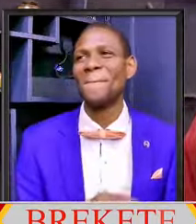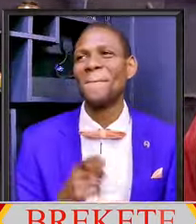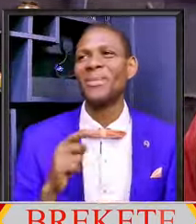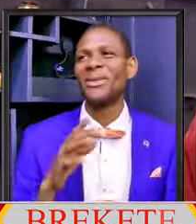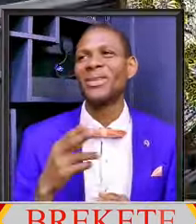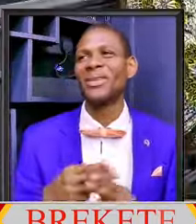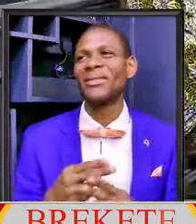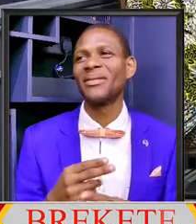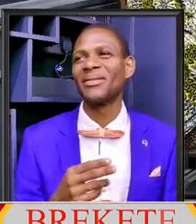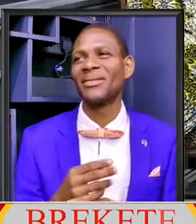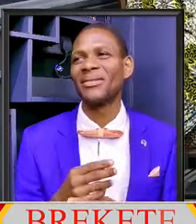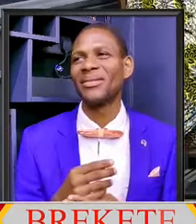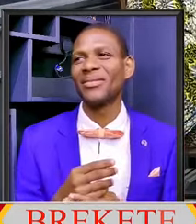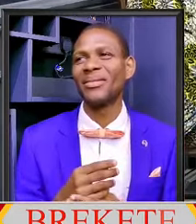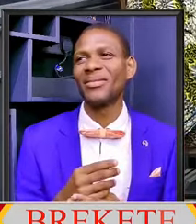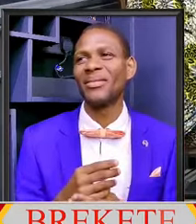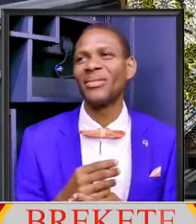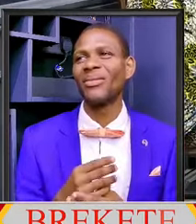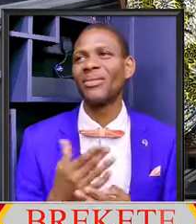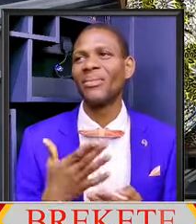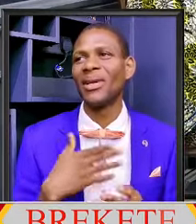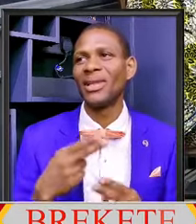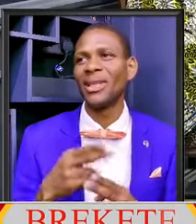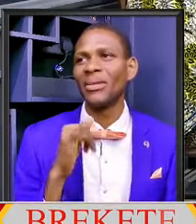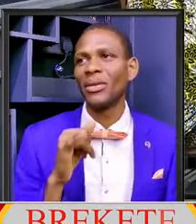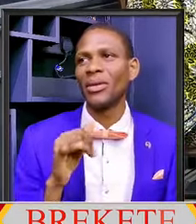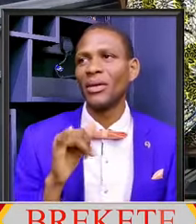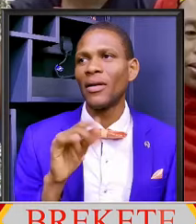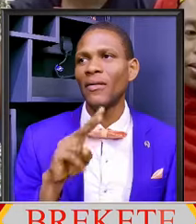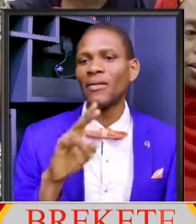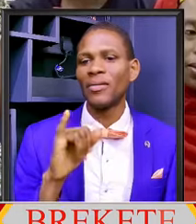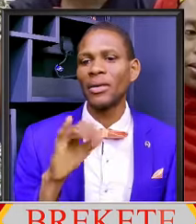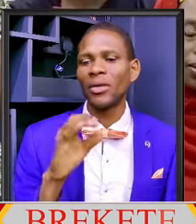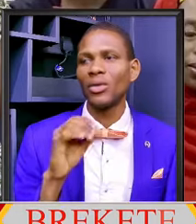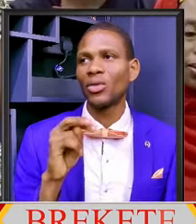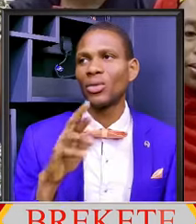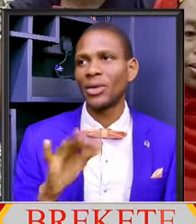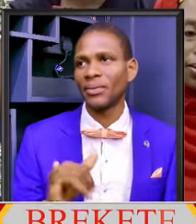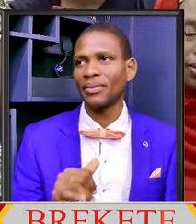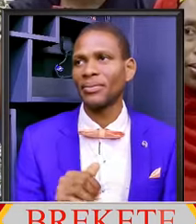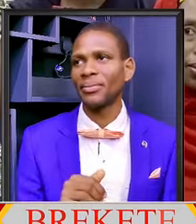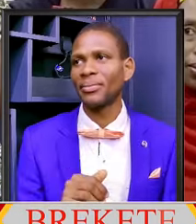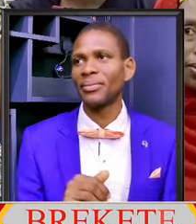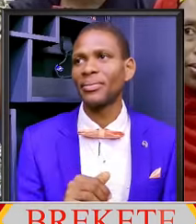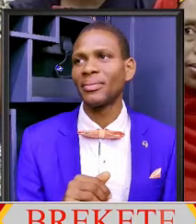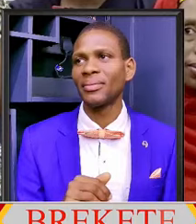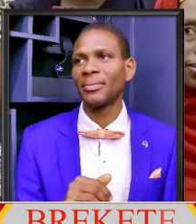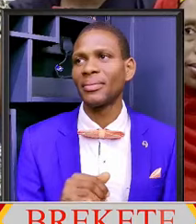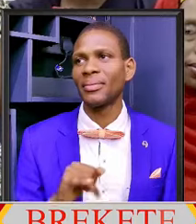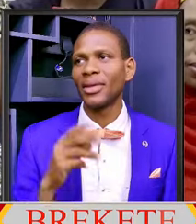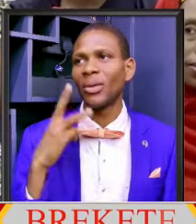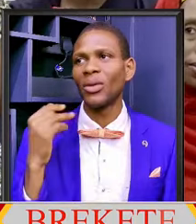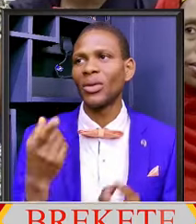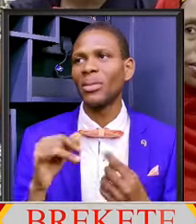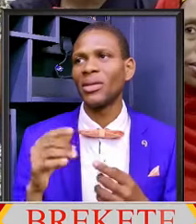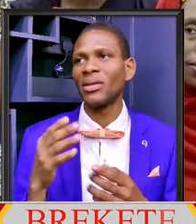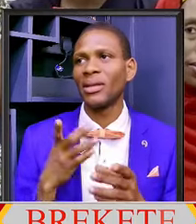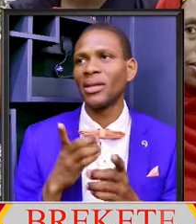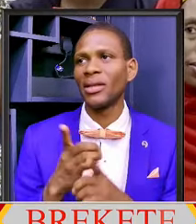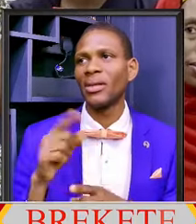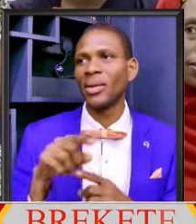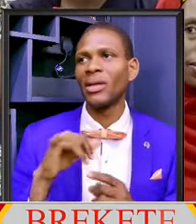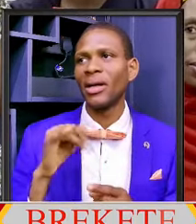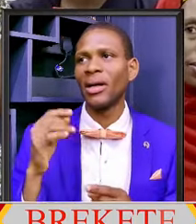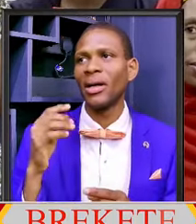Waiting be your name, ma. Romani. Yes, ma. My name is Eukaria Godwin. Yes, ma. So I was coming here directly